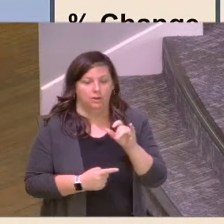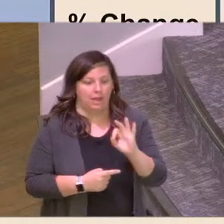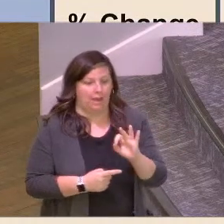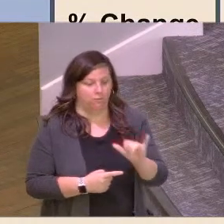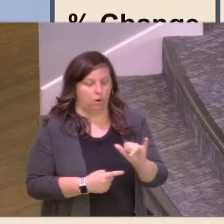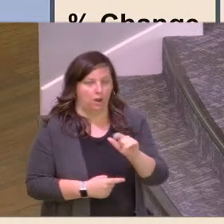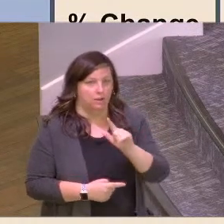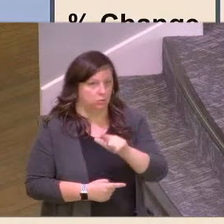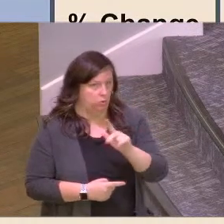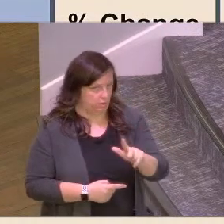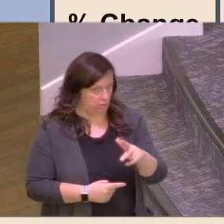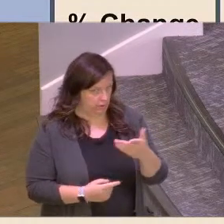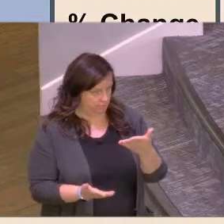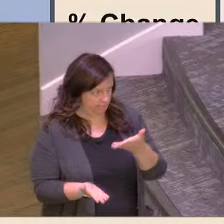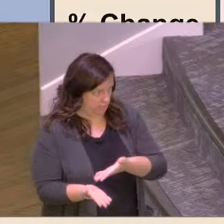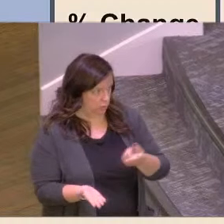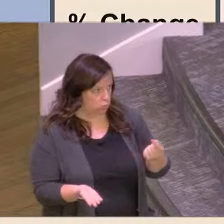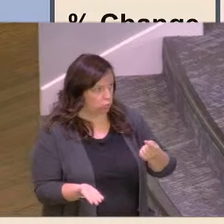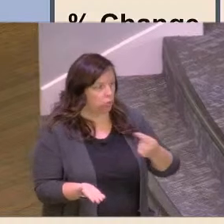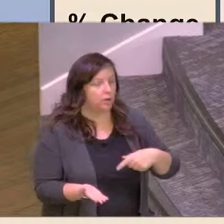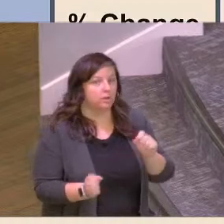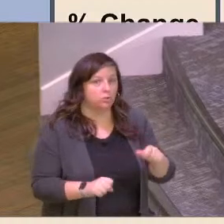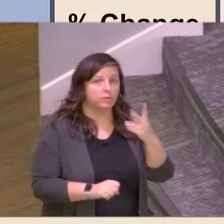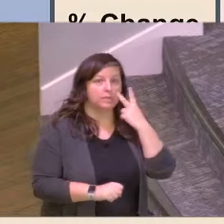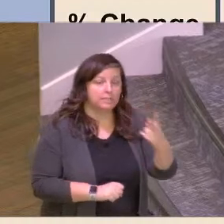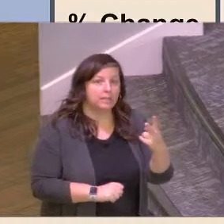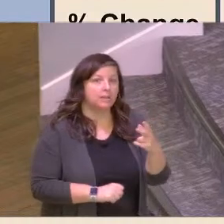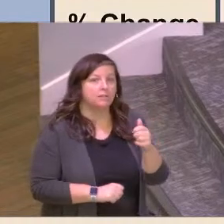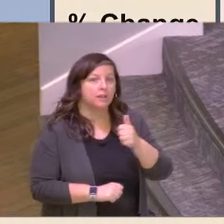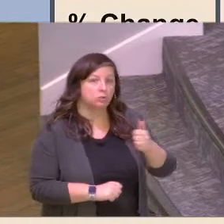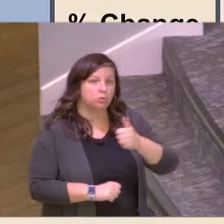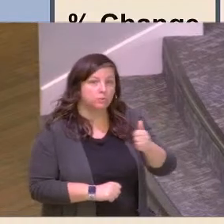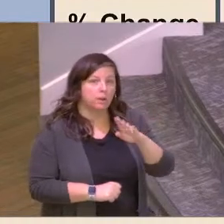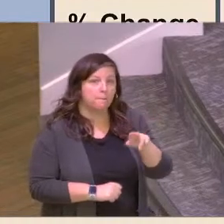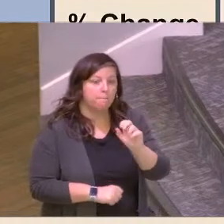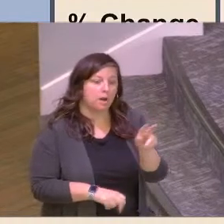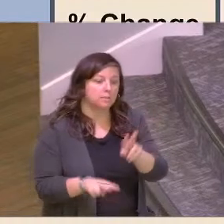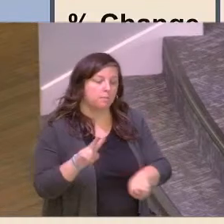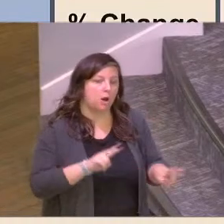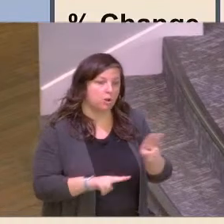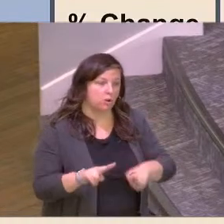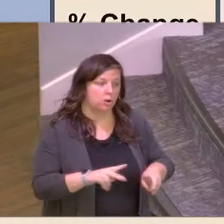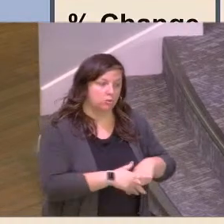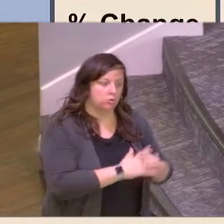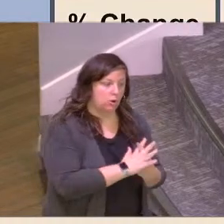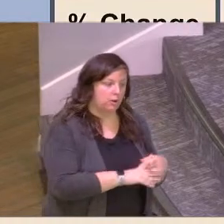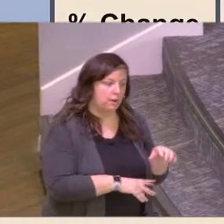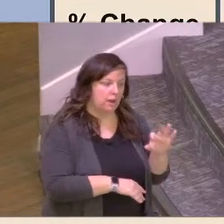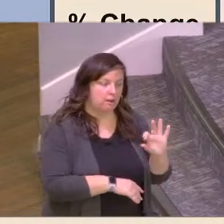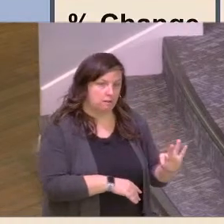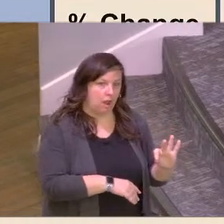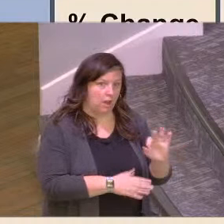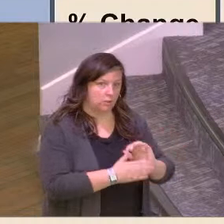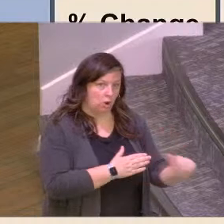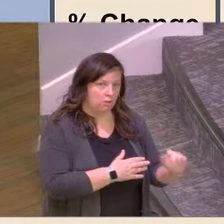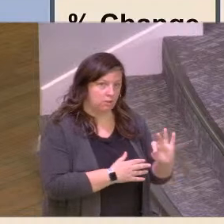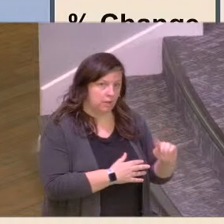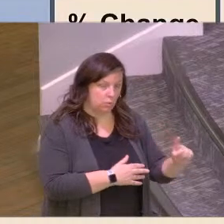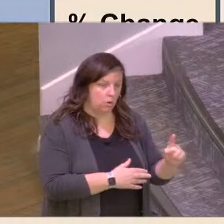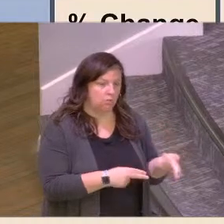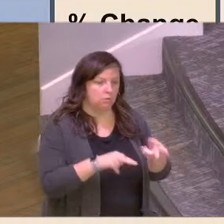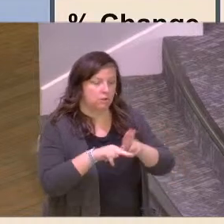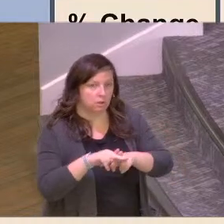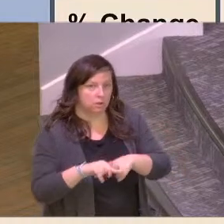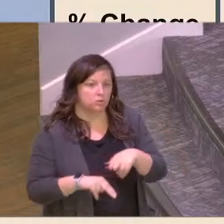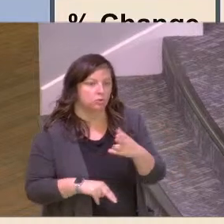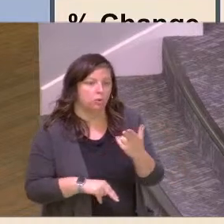You can see that the transportation bus monitor went from starting at $9.91 an hour up to $13.39 an